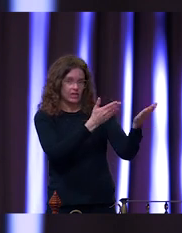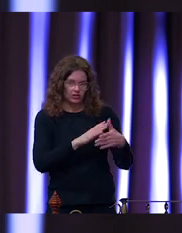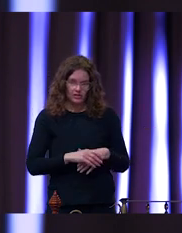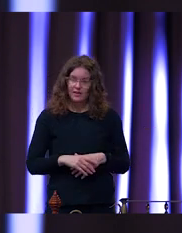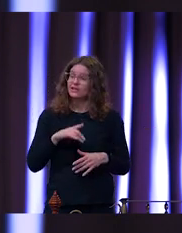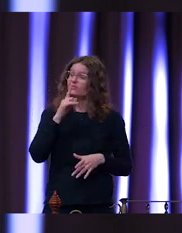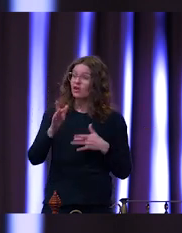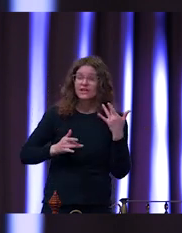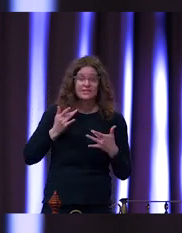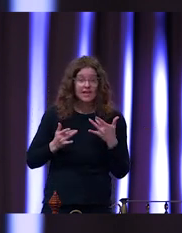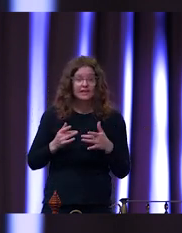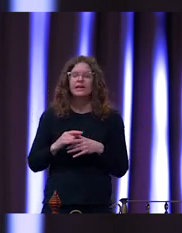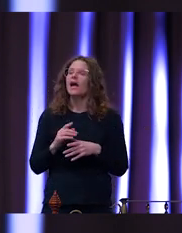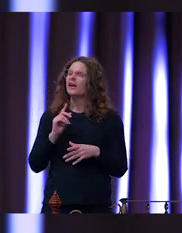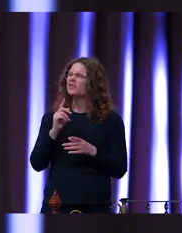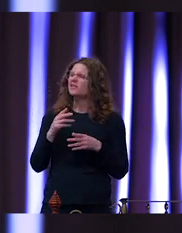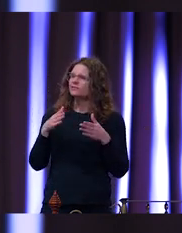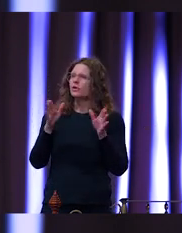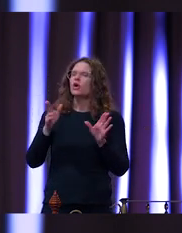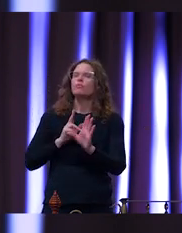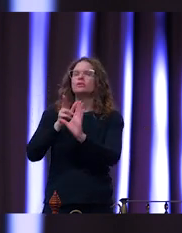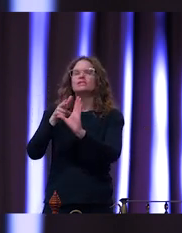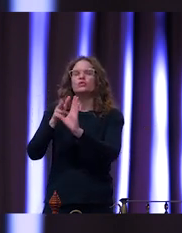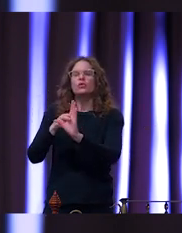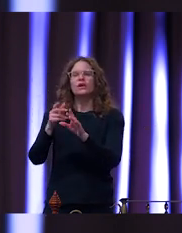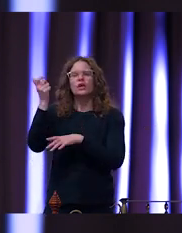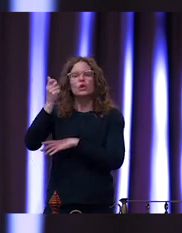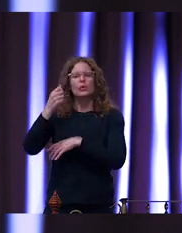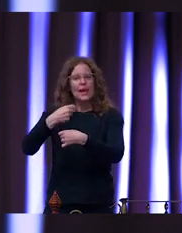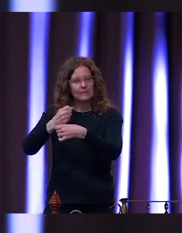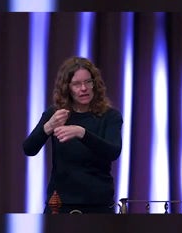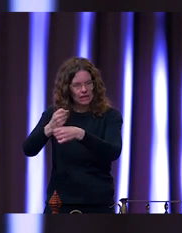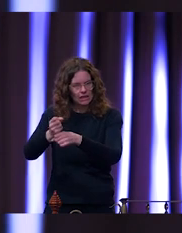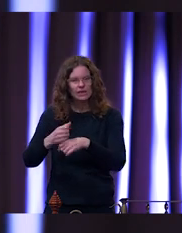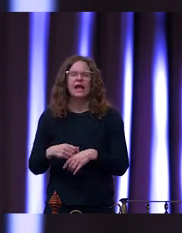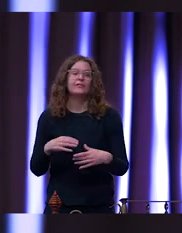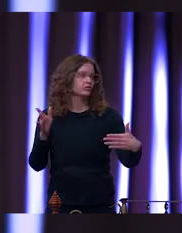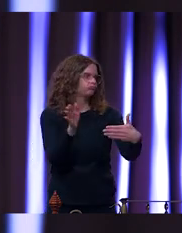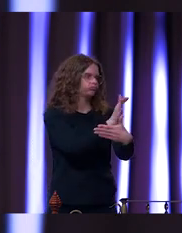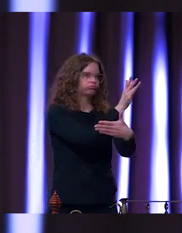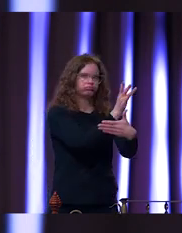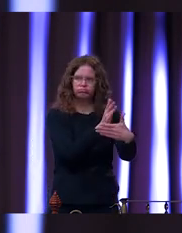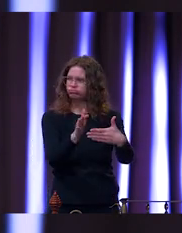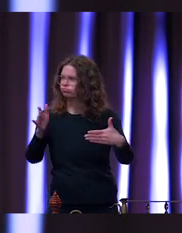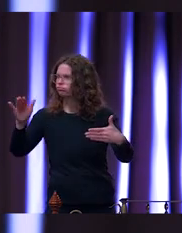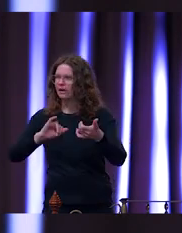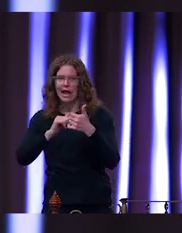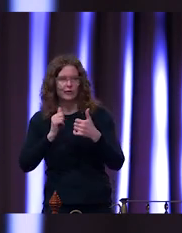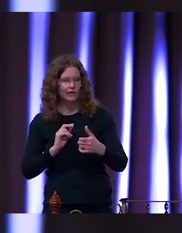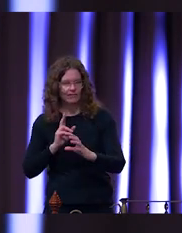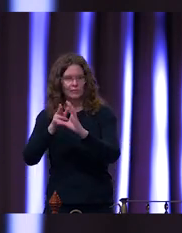generally known as participatory grant making. And there's a whole range of ways one can be have a participatory